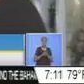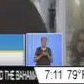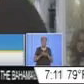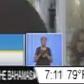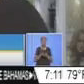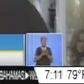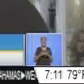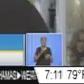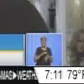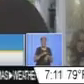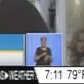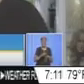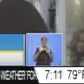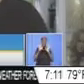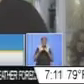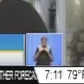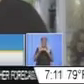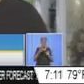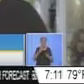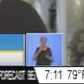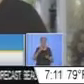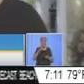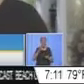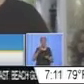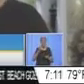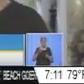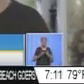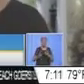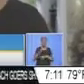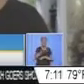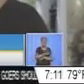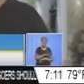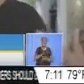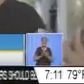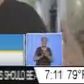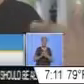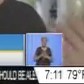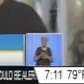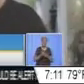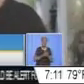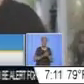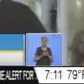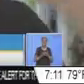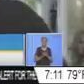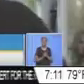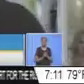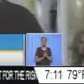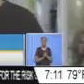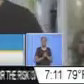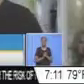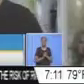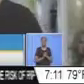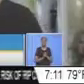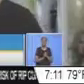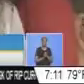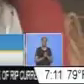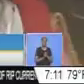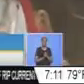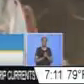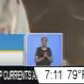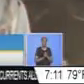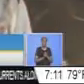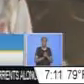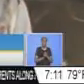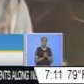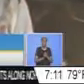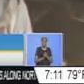be better than, you know, through some of the days through the week. It still varies because it depends on the amount of flow and the cruise ships that come in. Parking